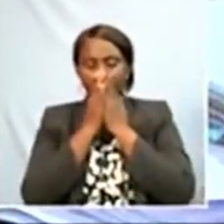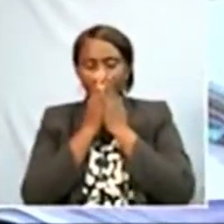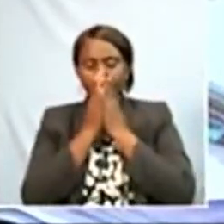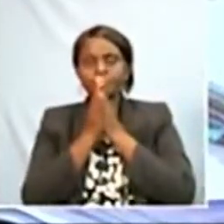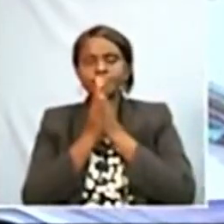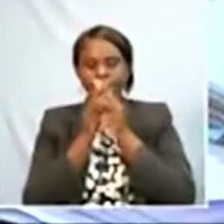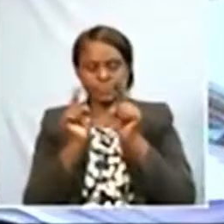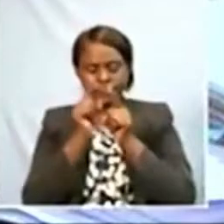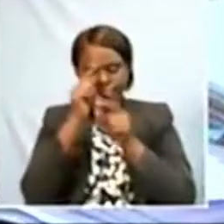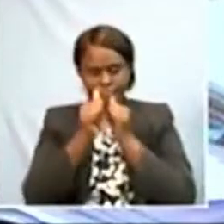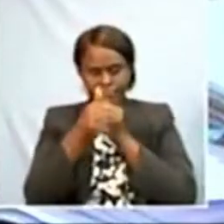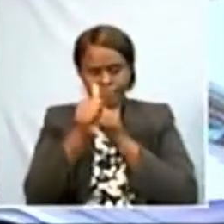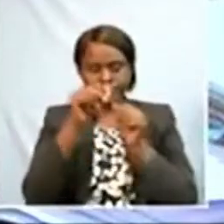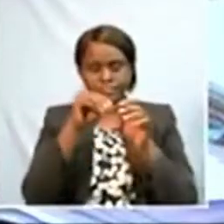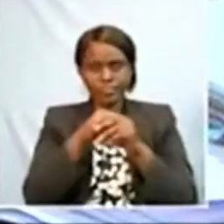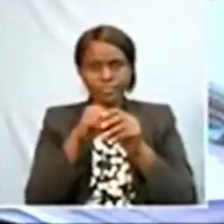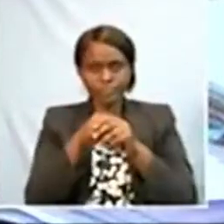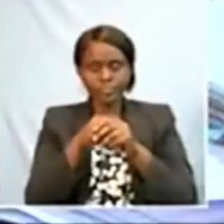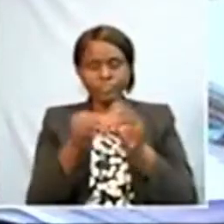But because you are part of the